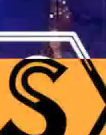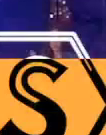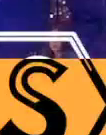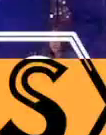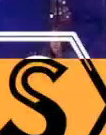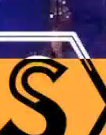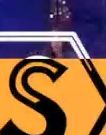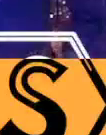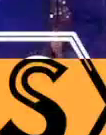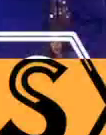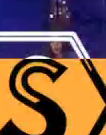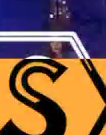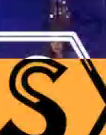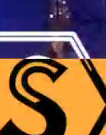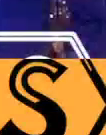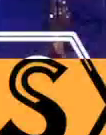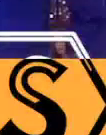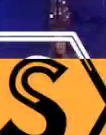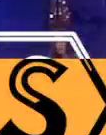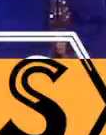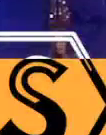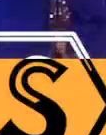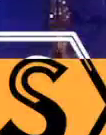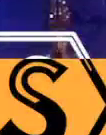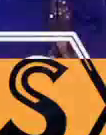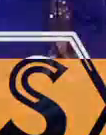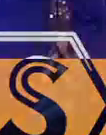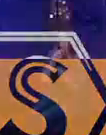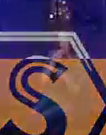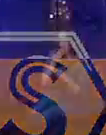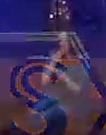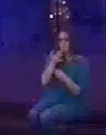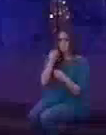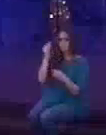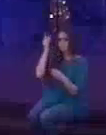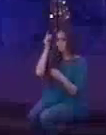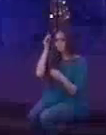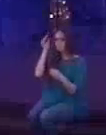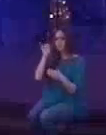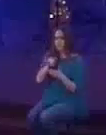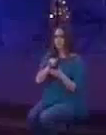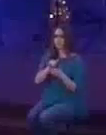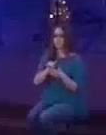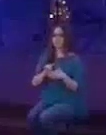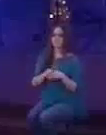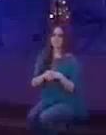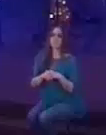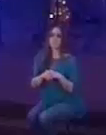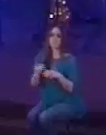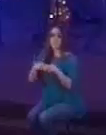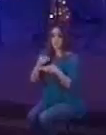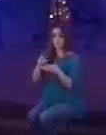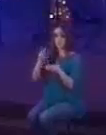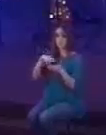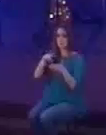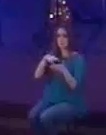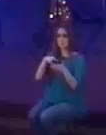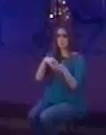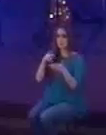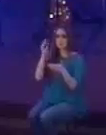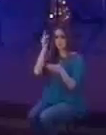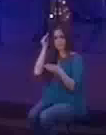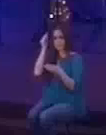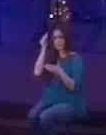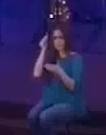lot, and certain ones are worn more than others. So I want you to keep that in mind. Also, before I read, I want you to think